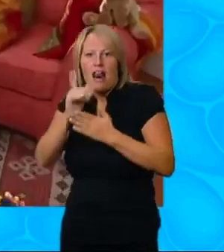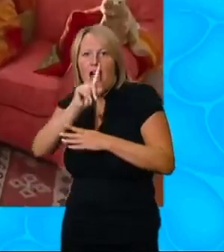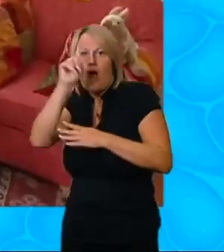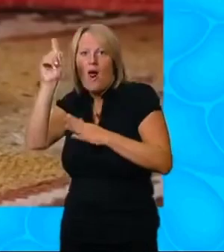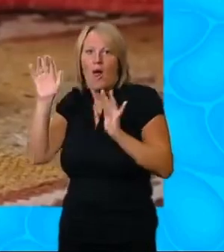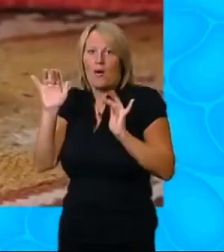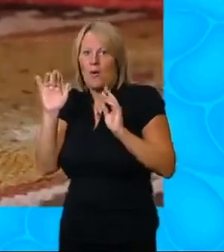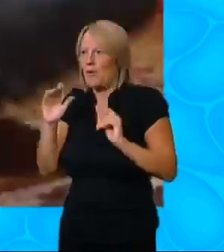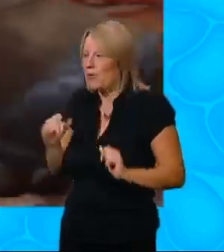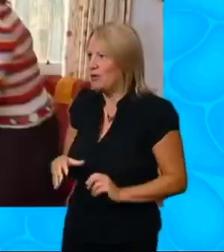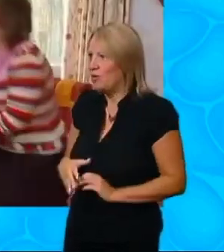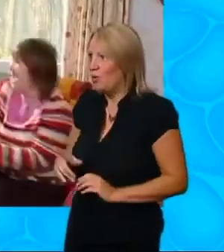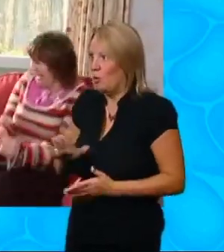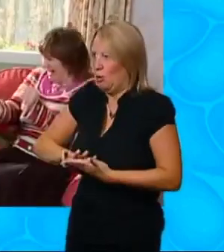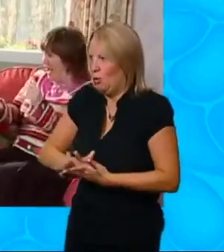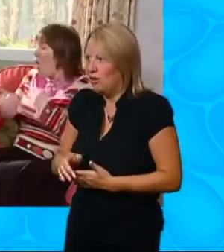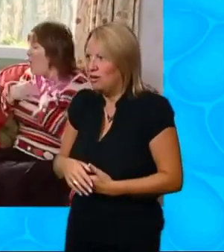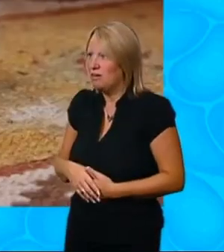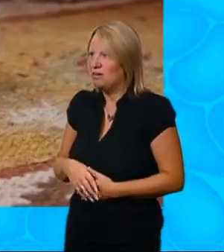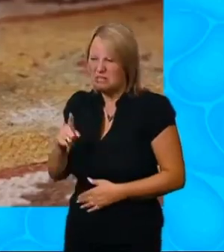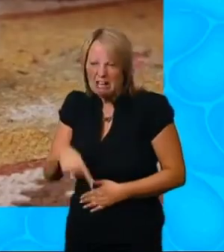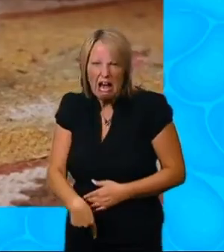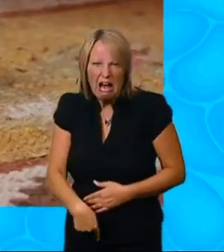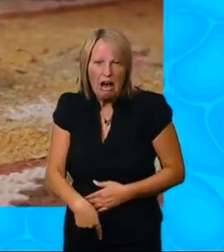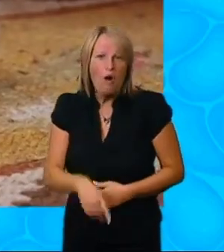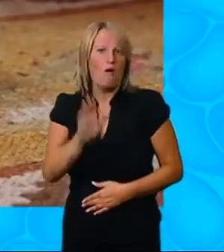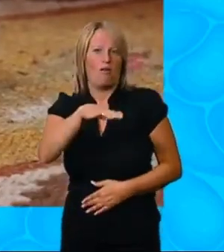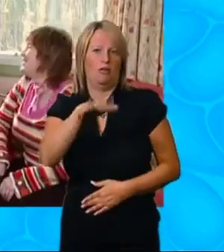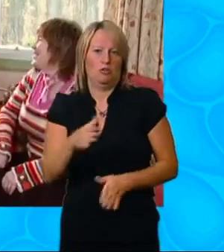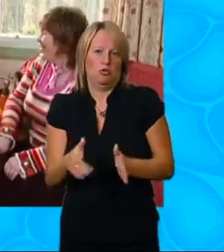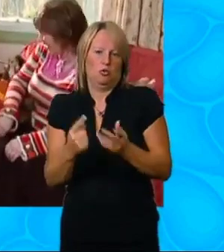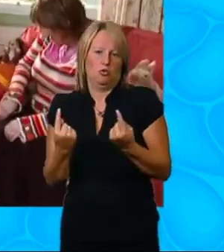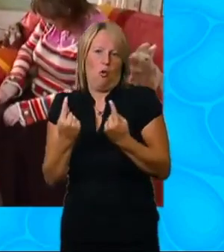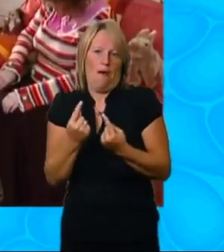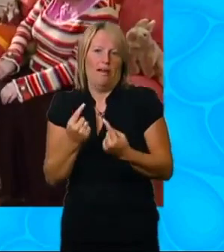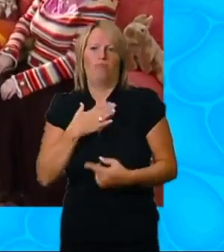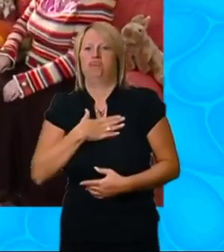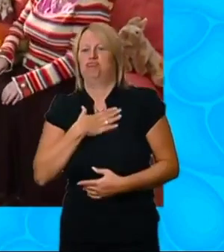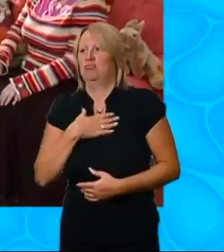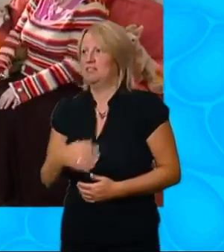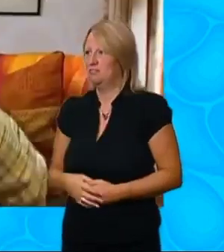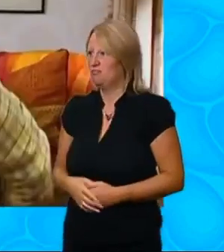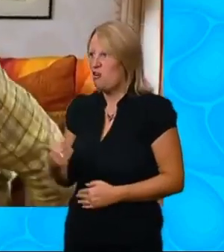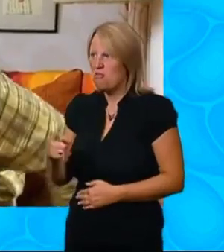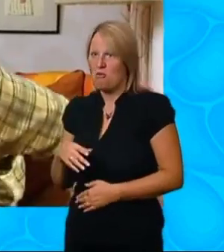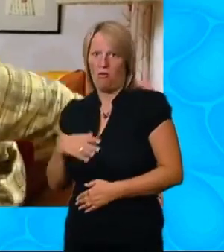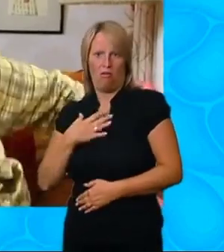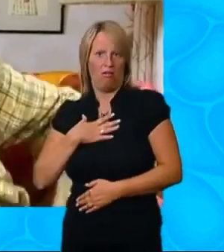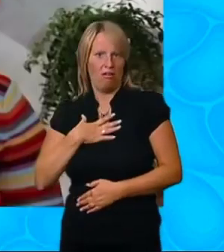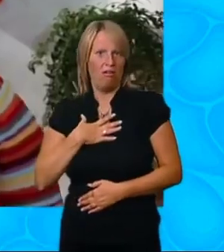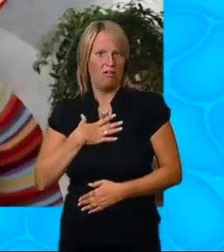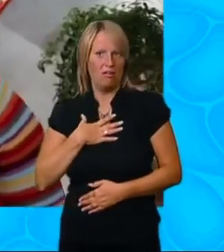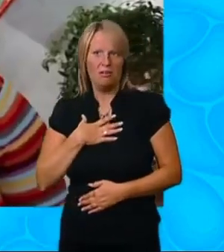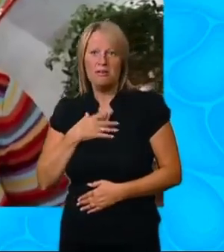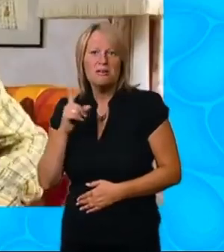Nino, Nino. Oh, what's that? Oh, a wee squeaky toy, sorry. And who's this?